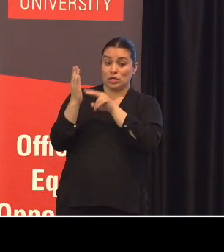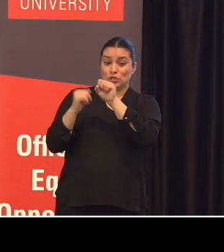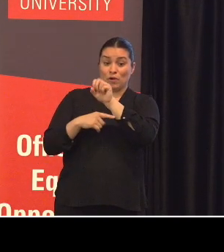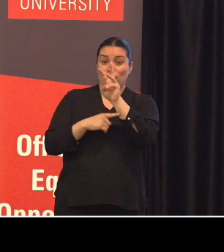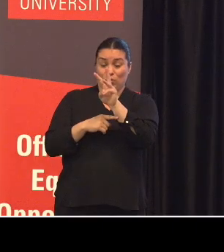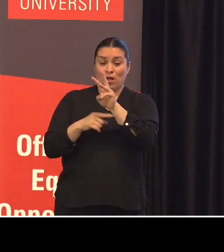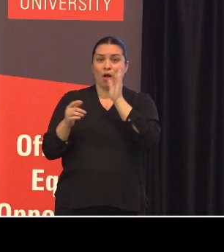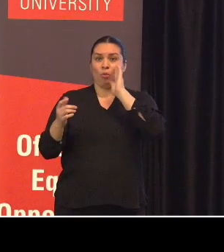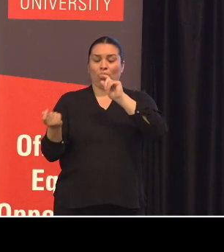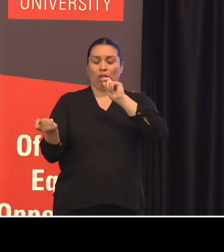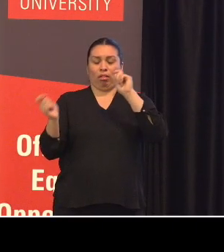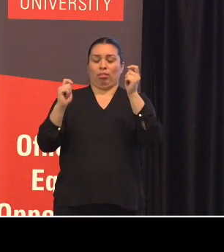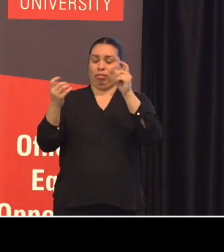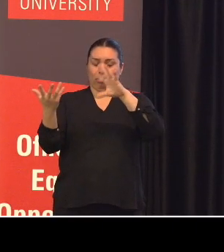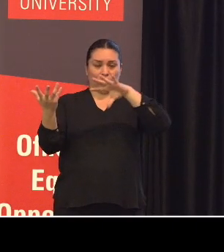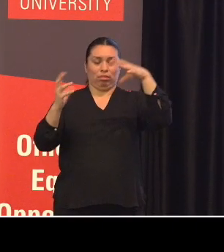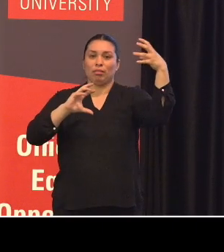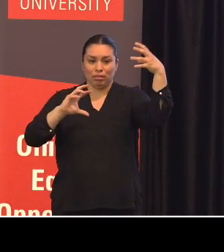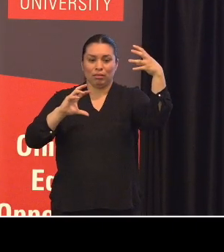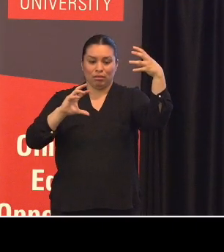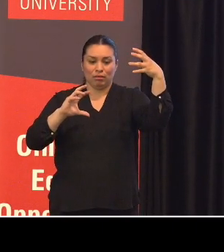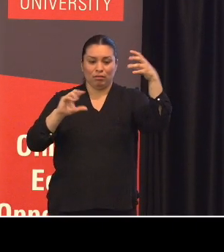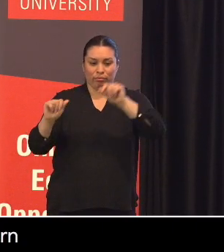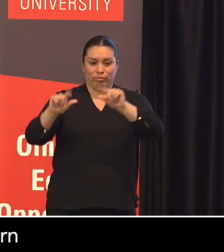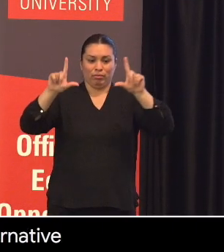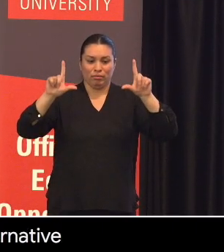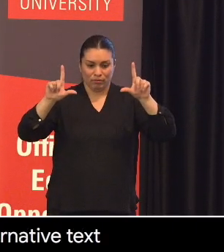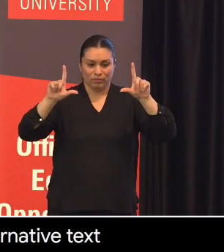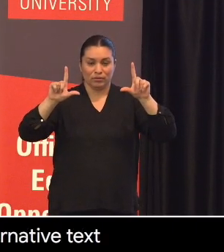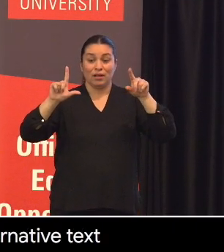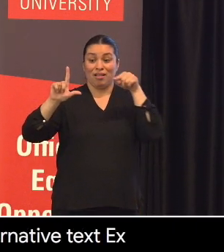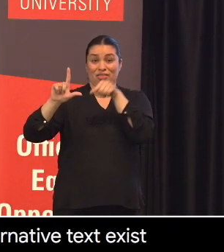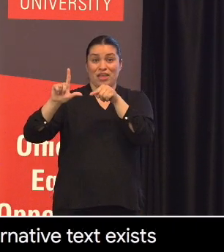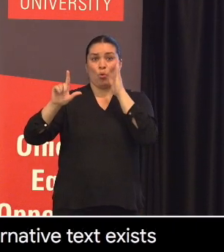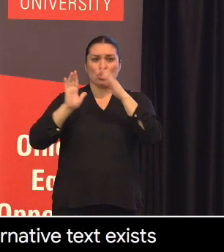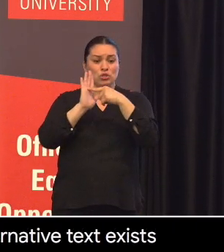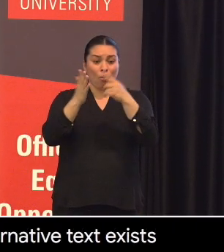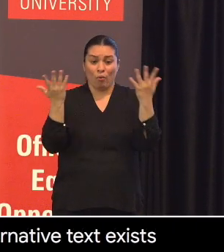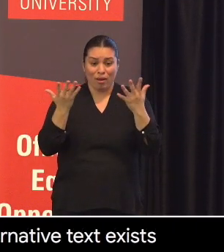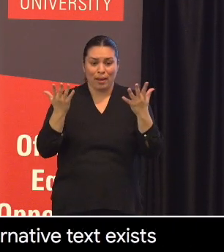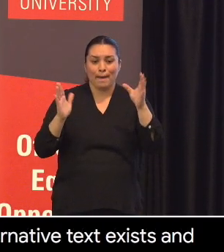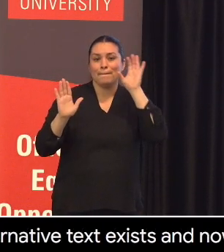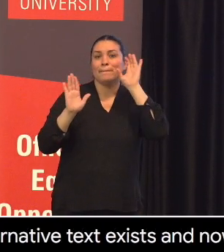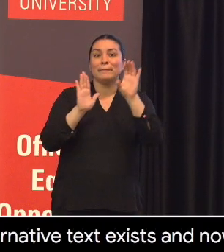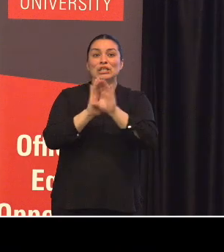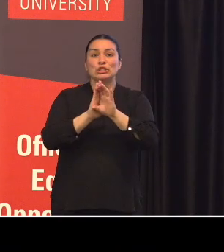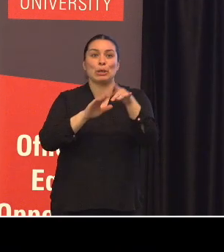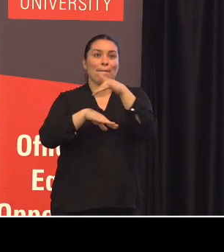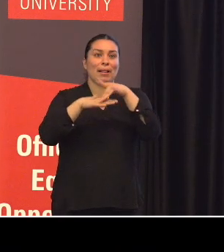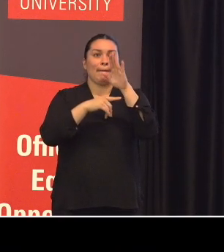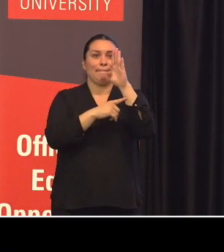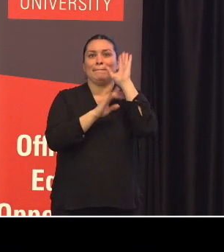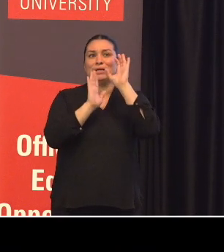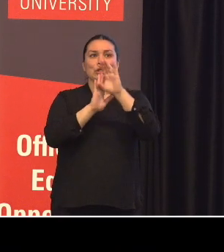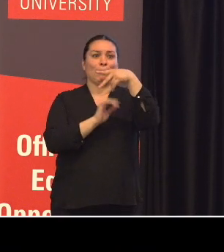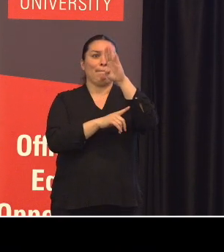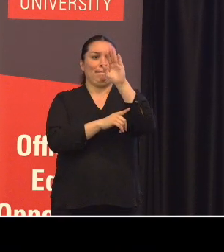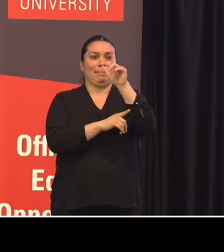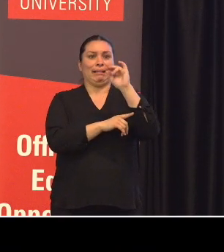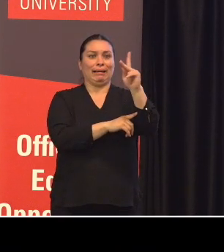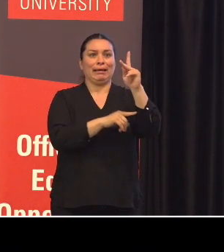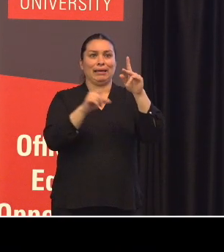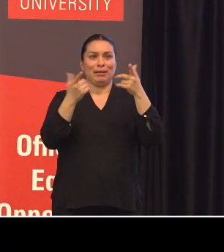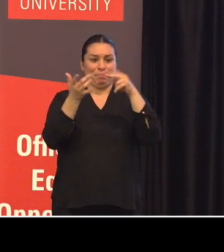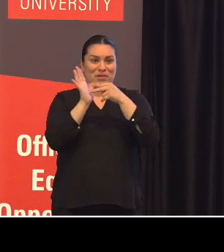image blank, or figure, no alternative text exists. And now that person is wondering, well, what is it? Is